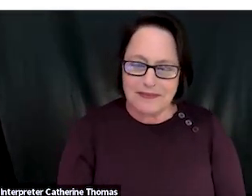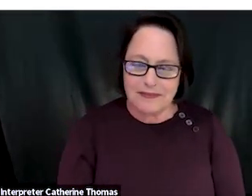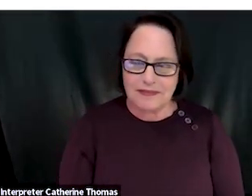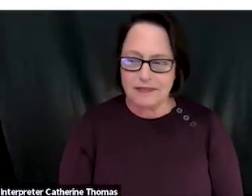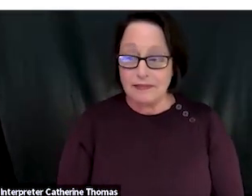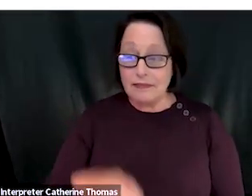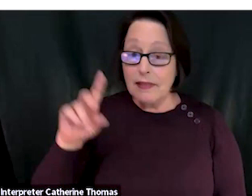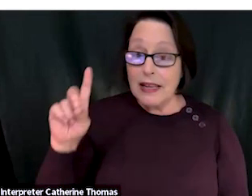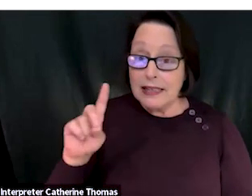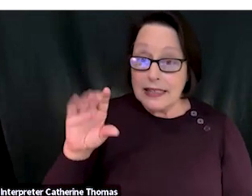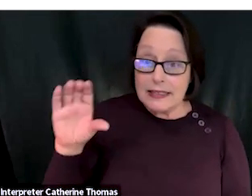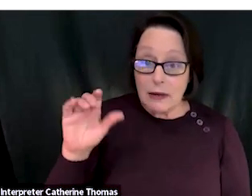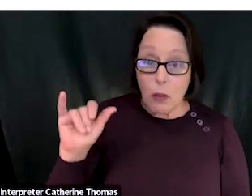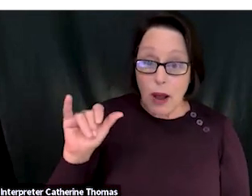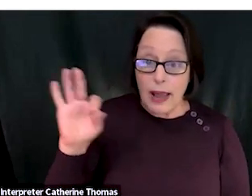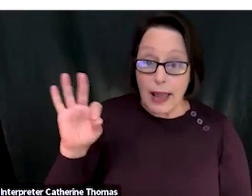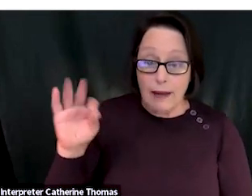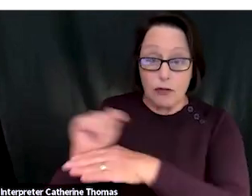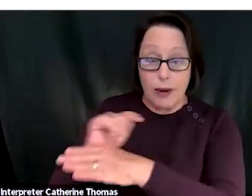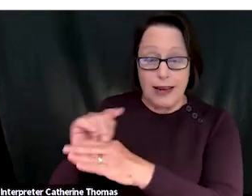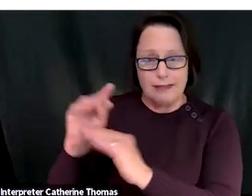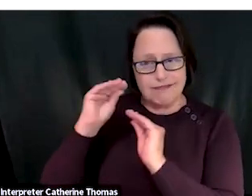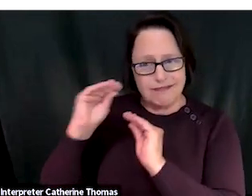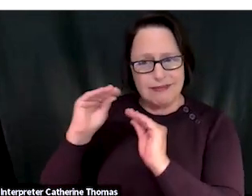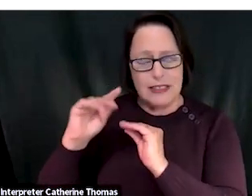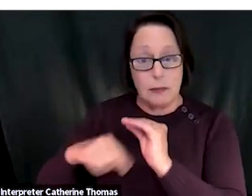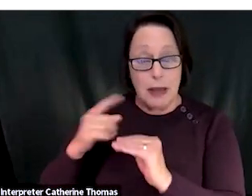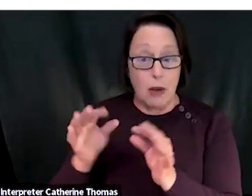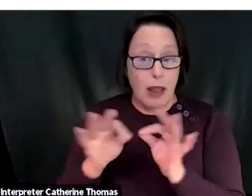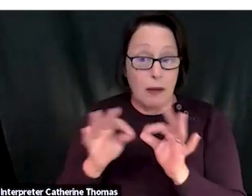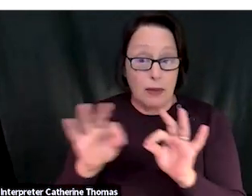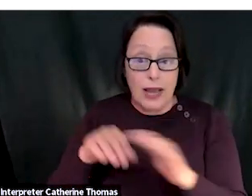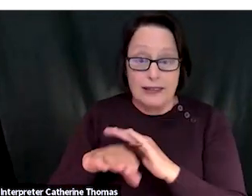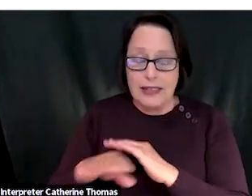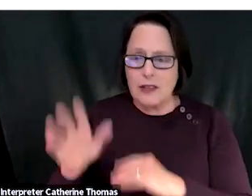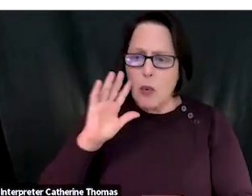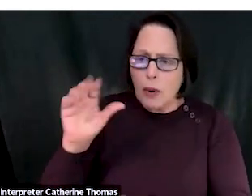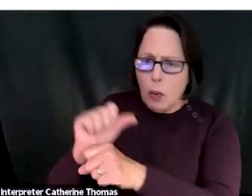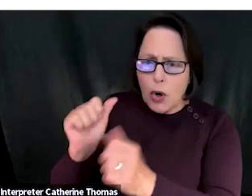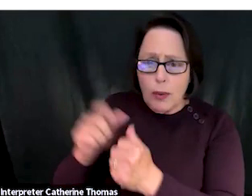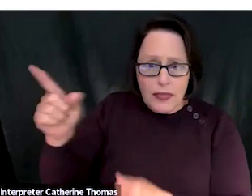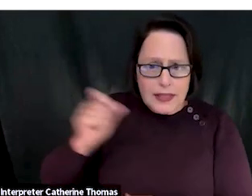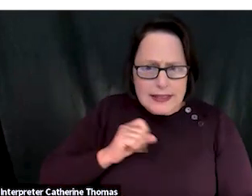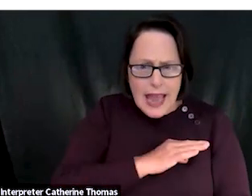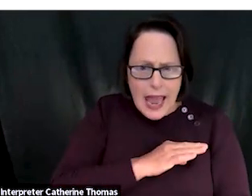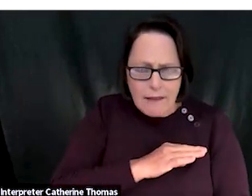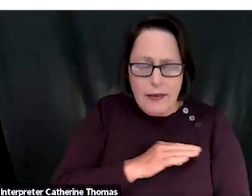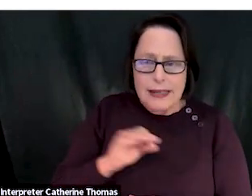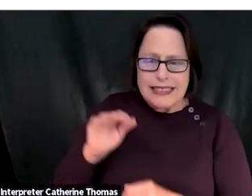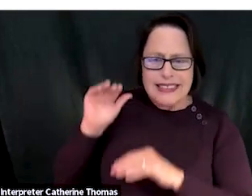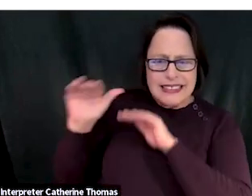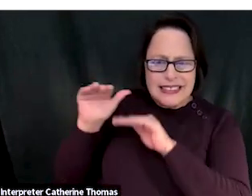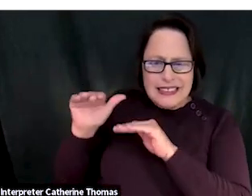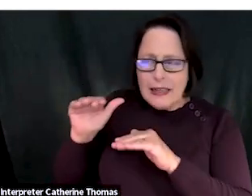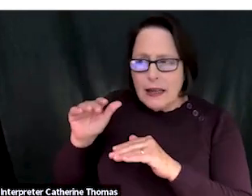DCYF training on language access. Work with staff on identifying gaps in